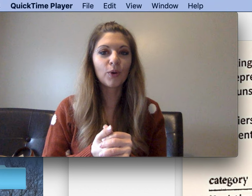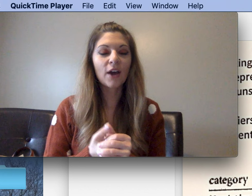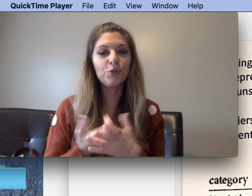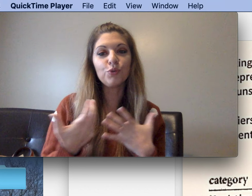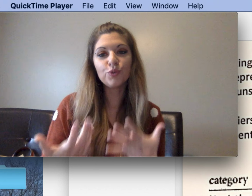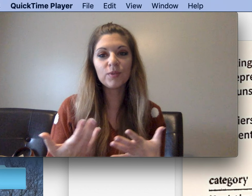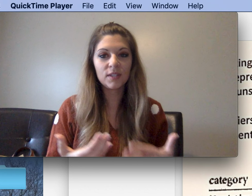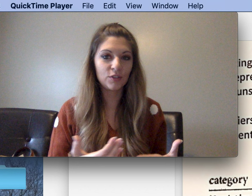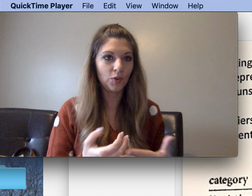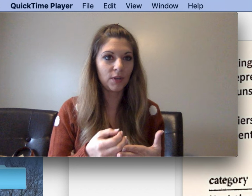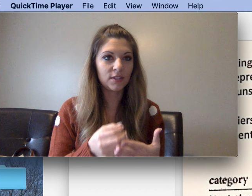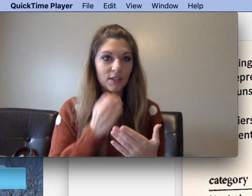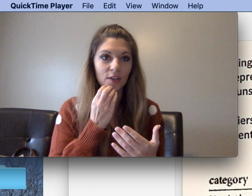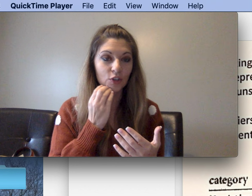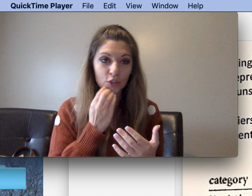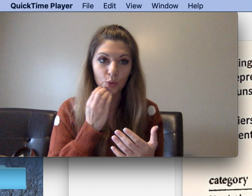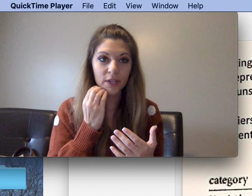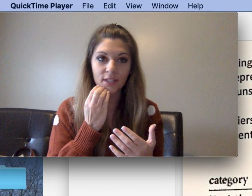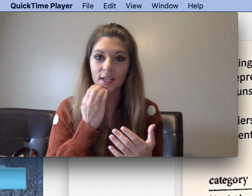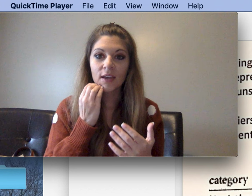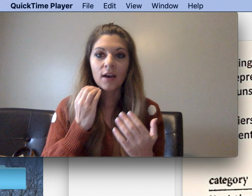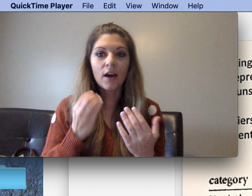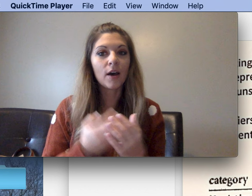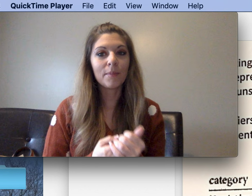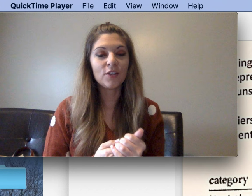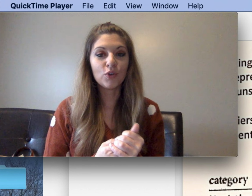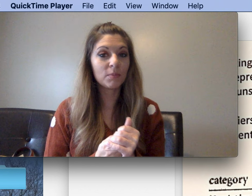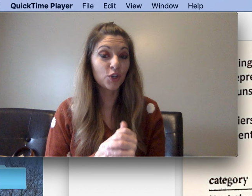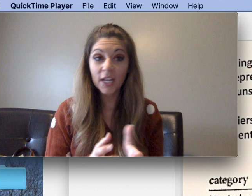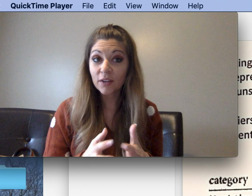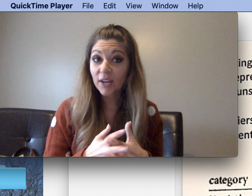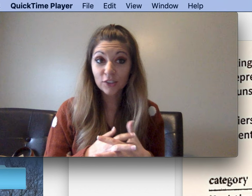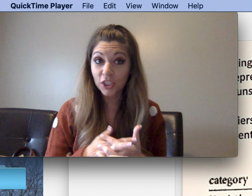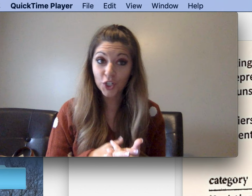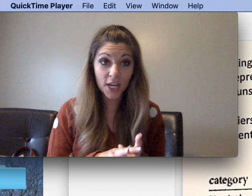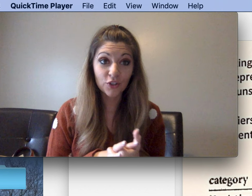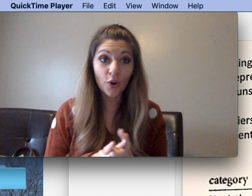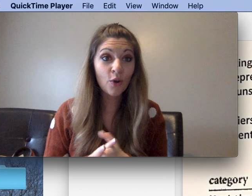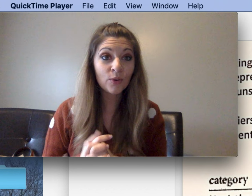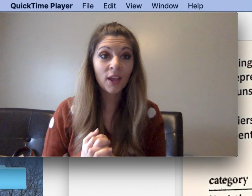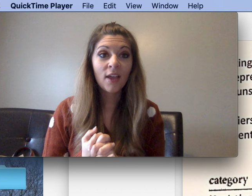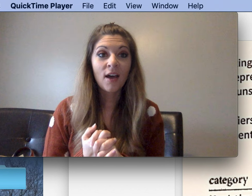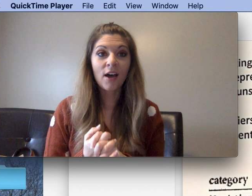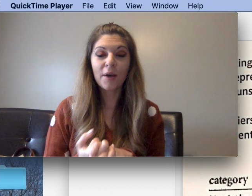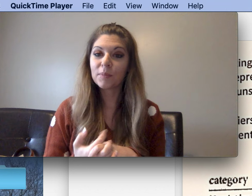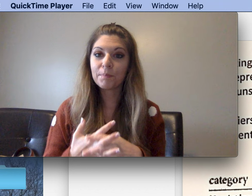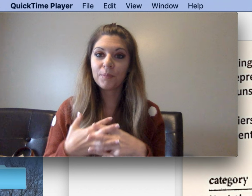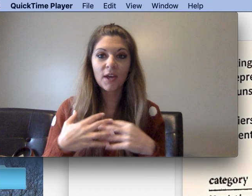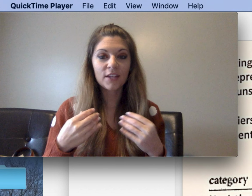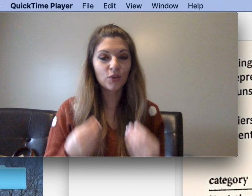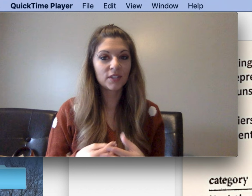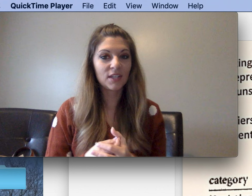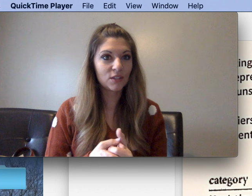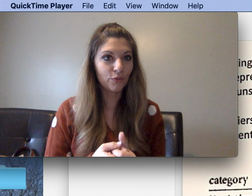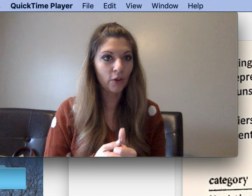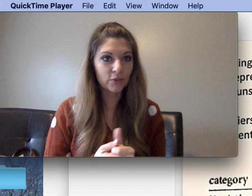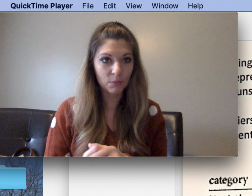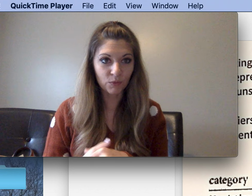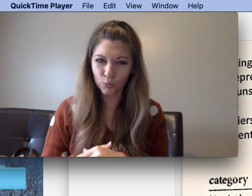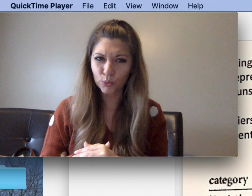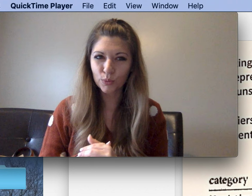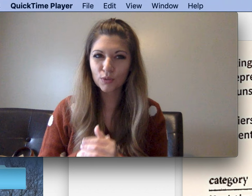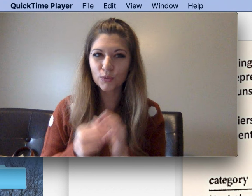So how you use these units is your choice, and you can be creative and actually create your own as long as they still